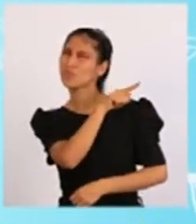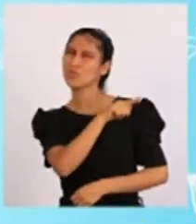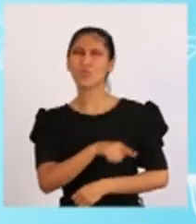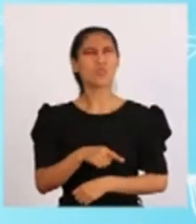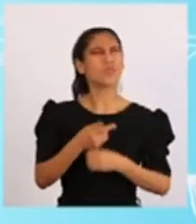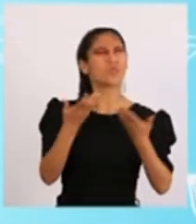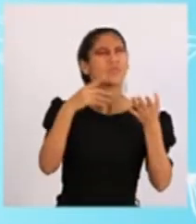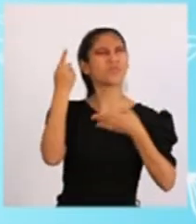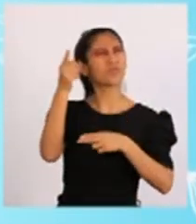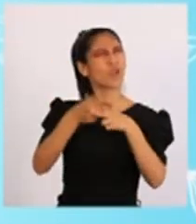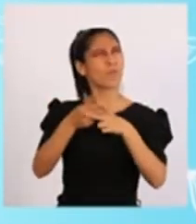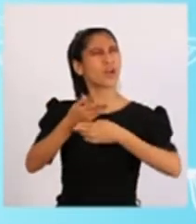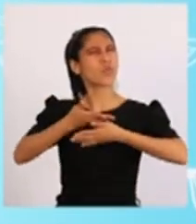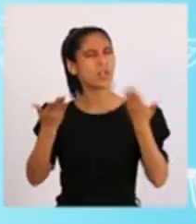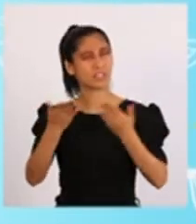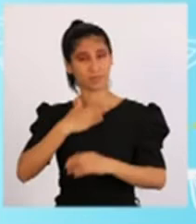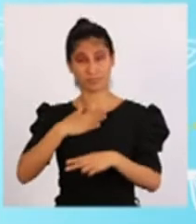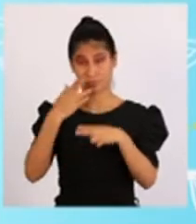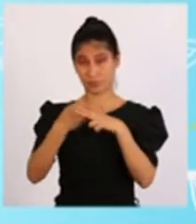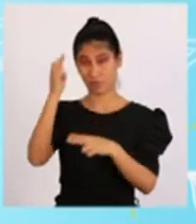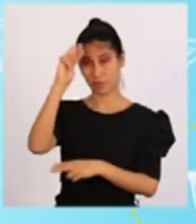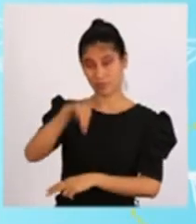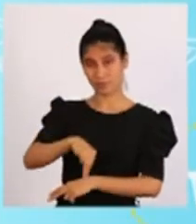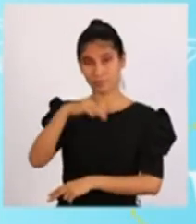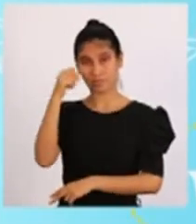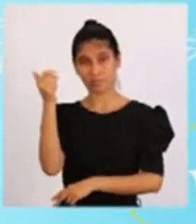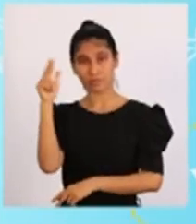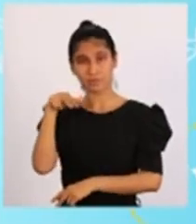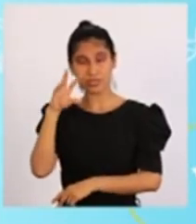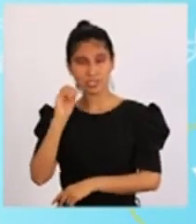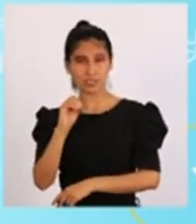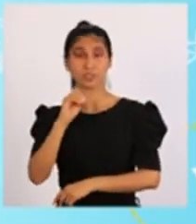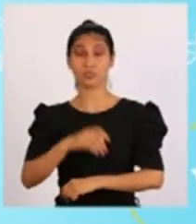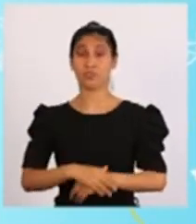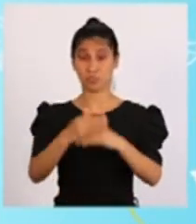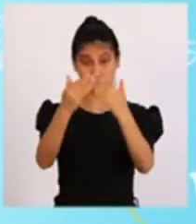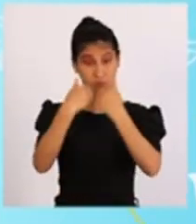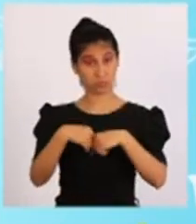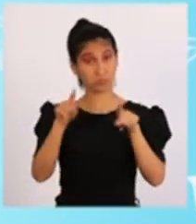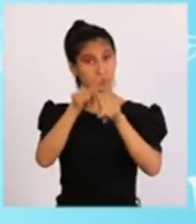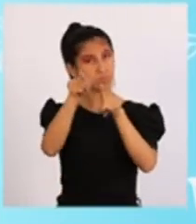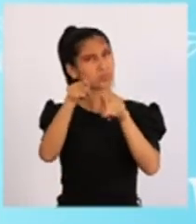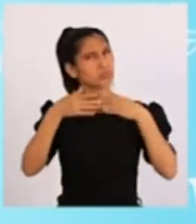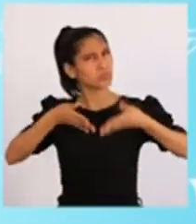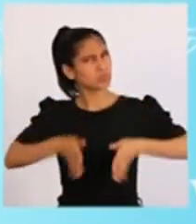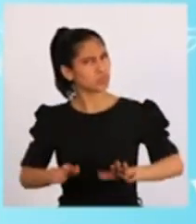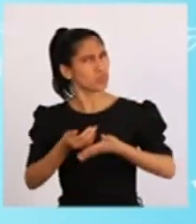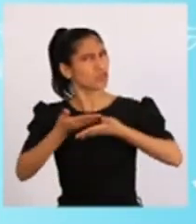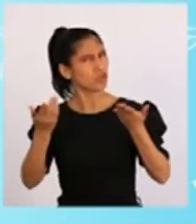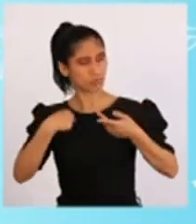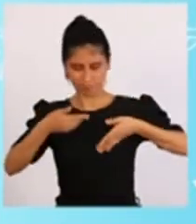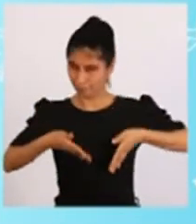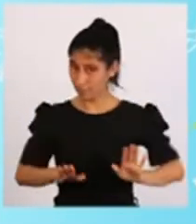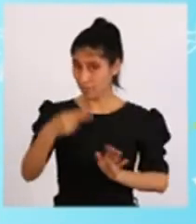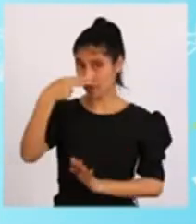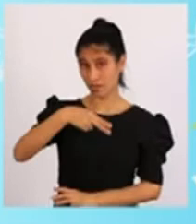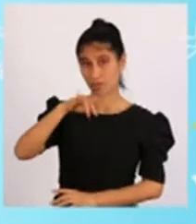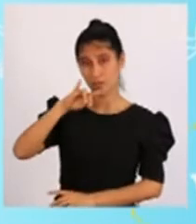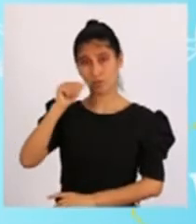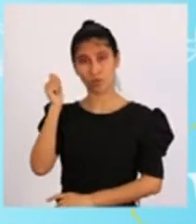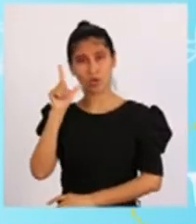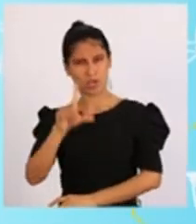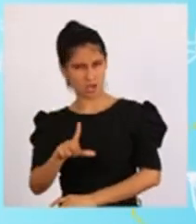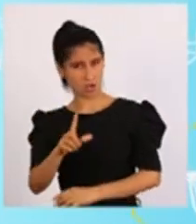name? My name is Marino Morikawa Sakura. Where are you from? I'm from Huaral.